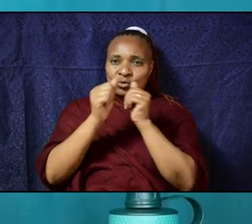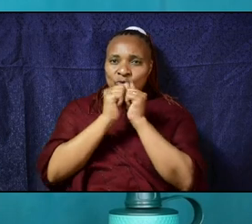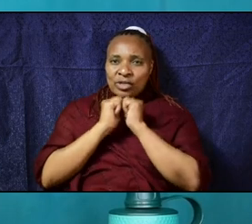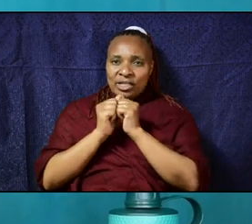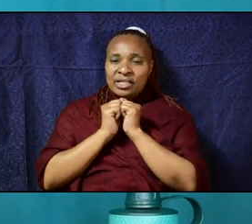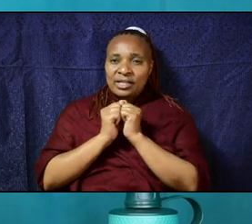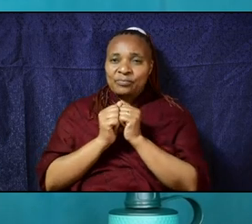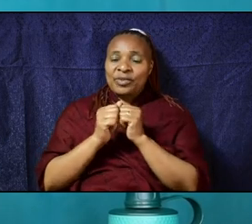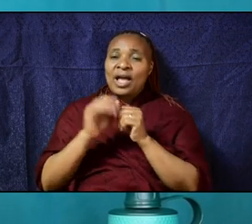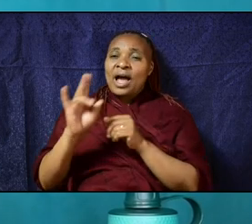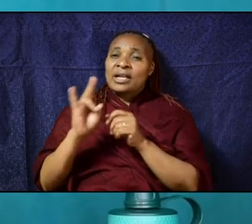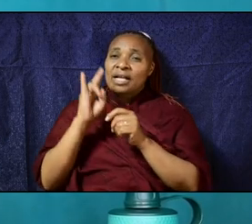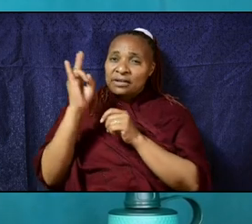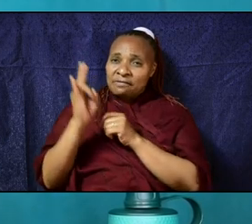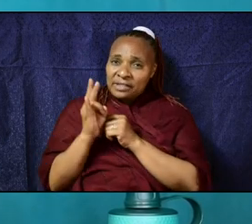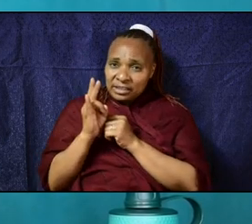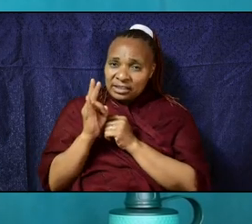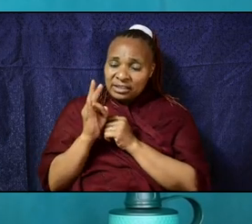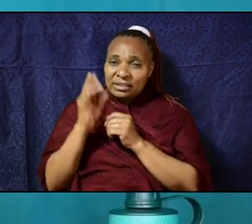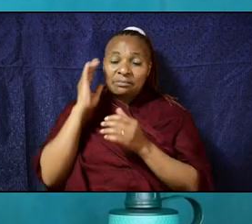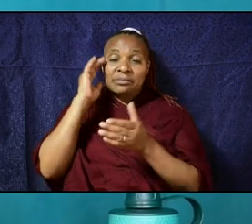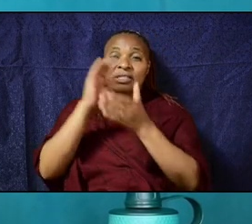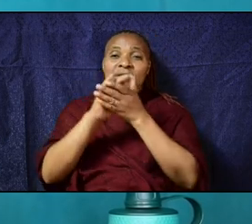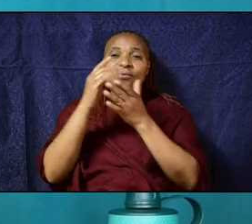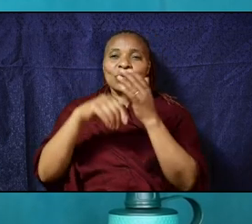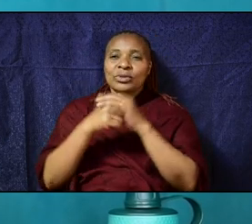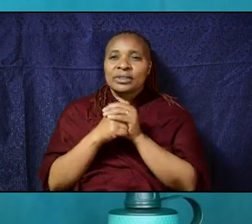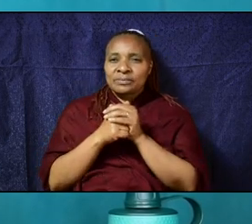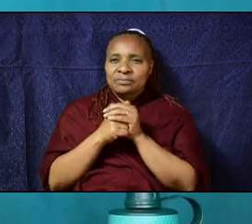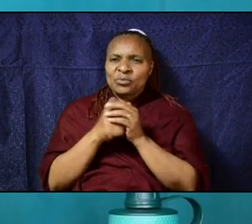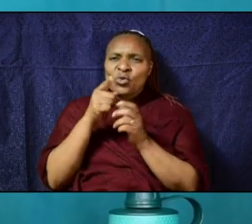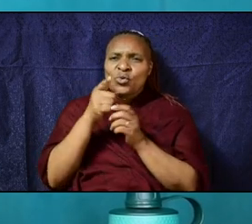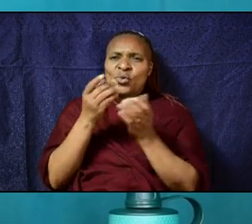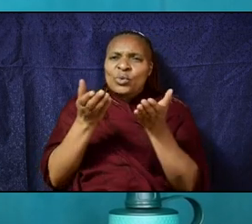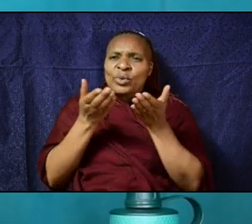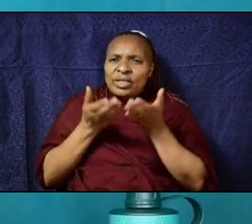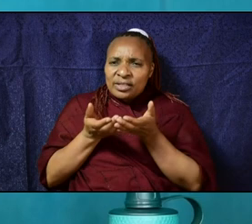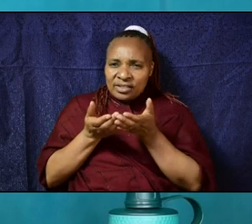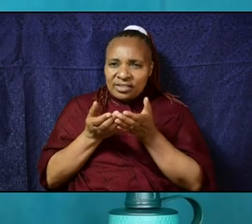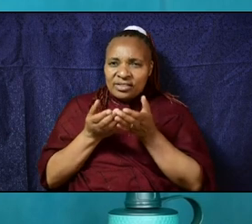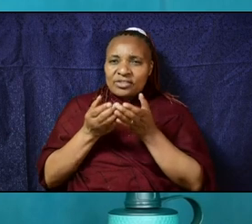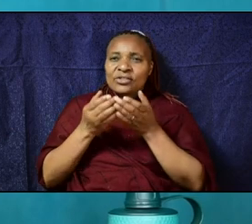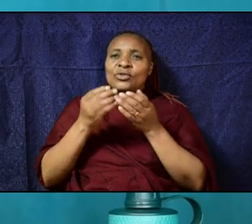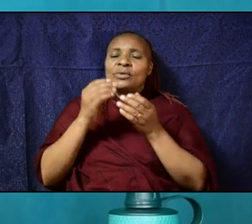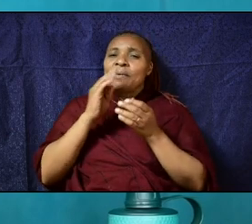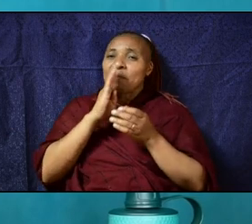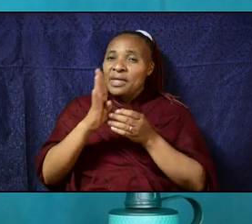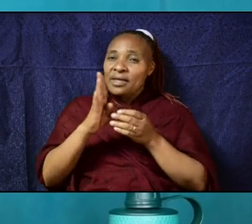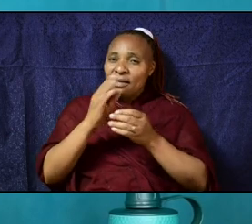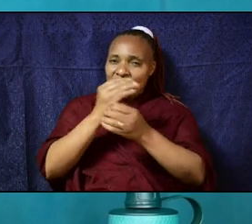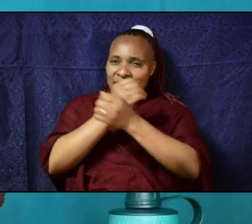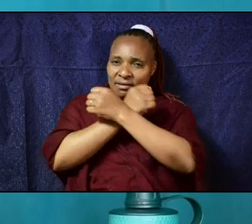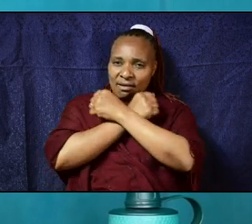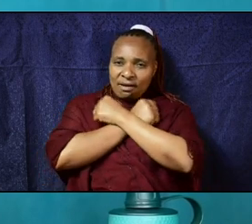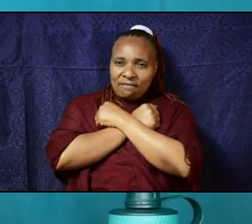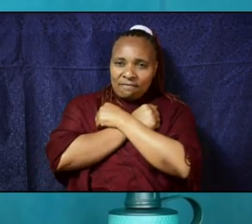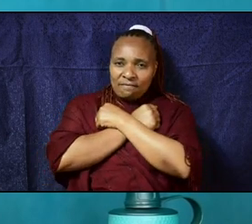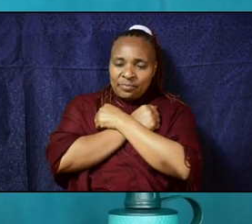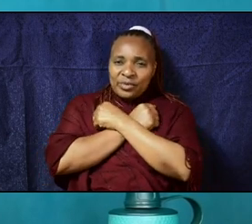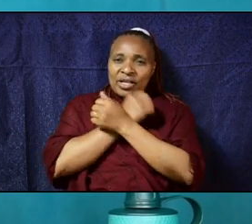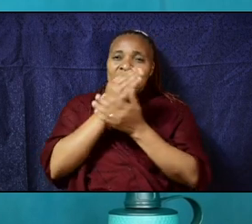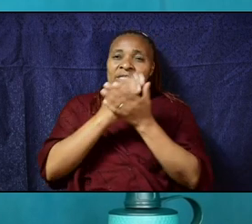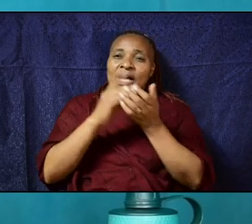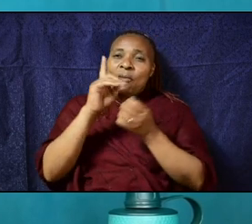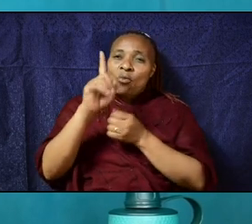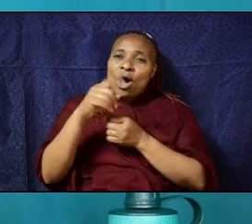And as Adventists, what we believe is that you need to be in love with someone who